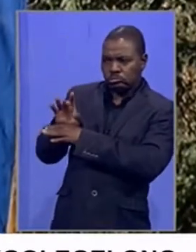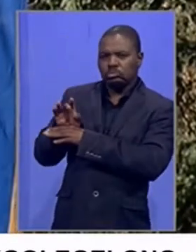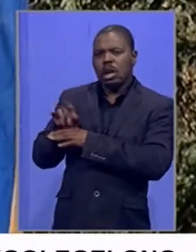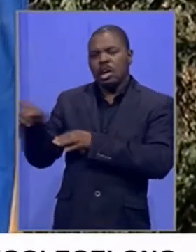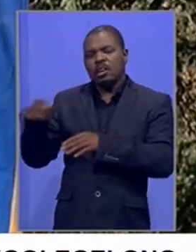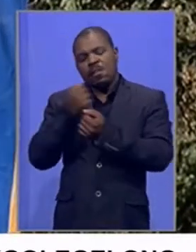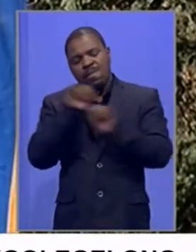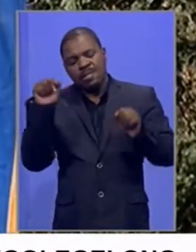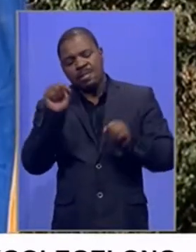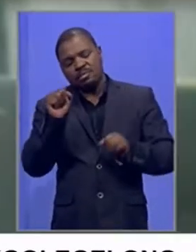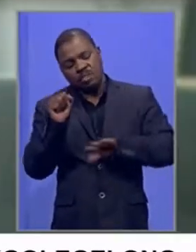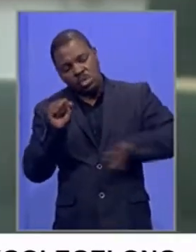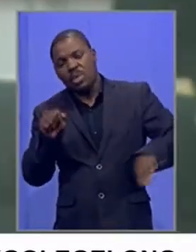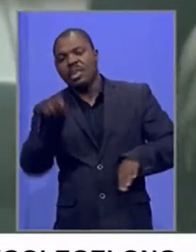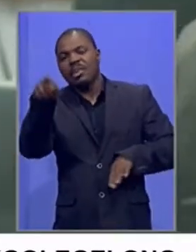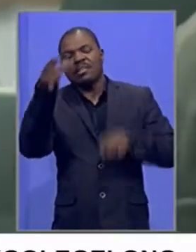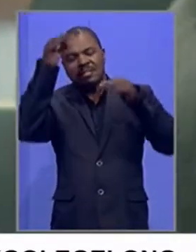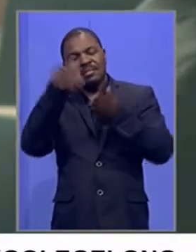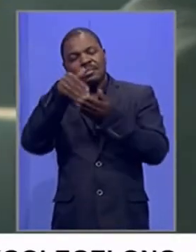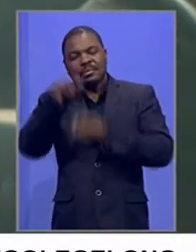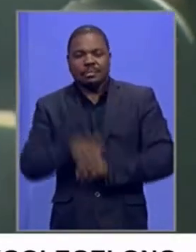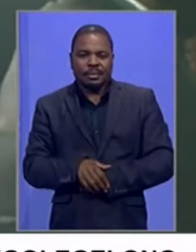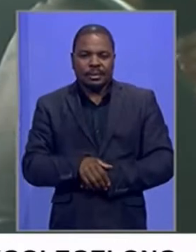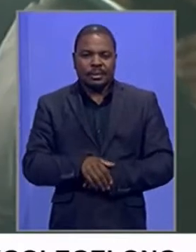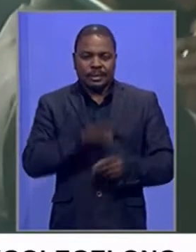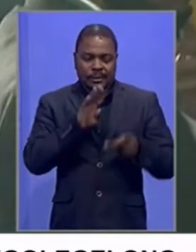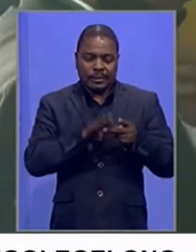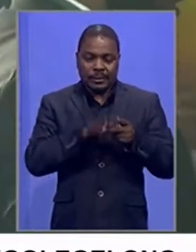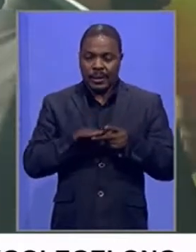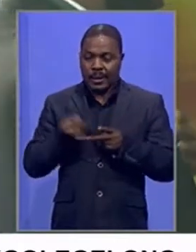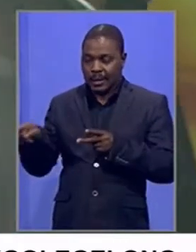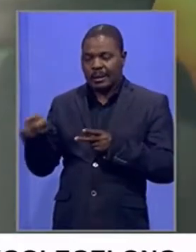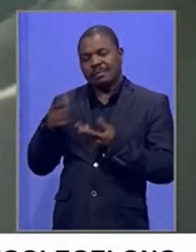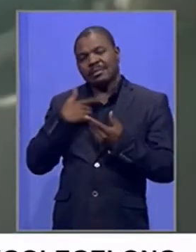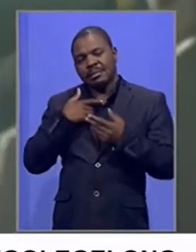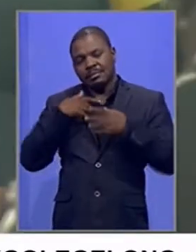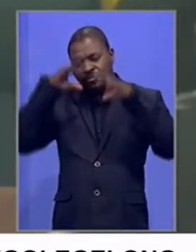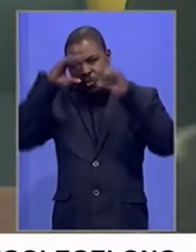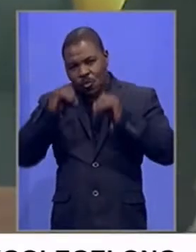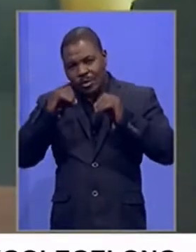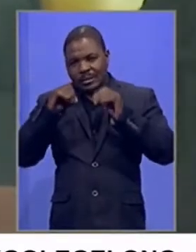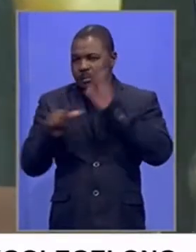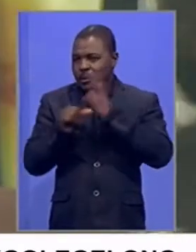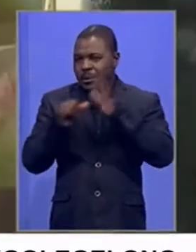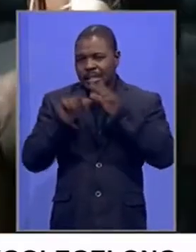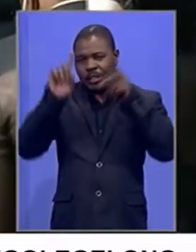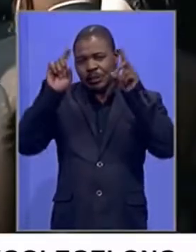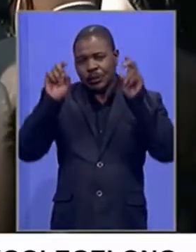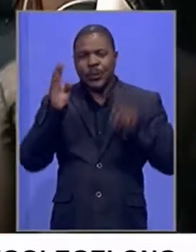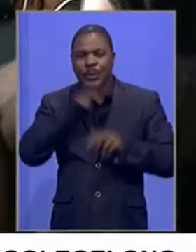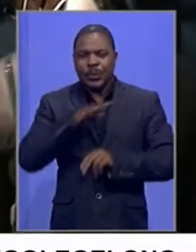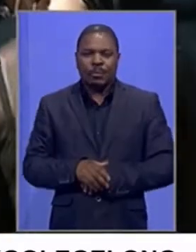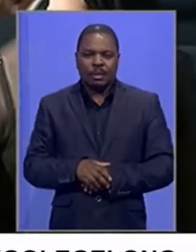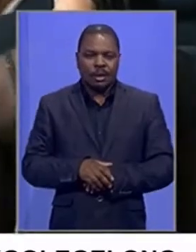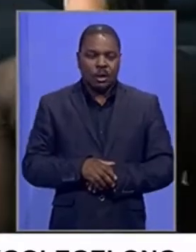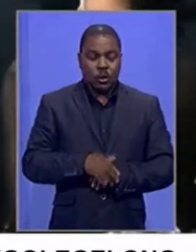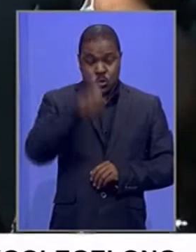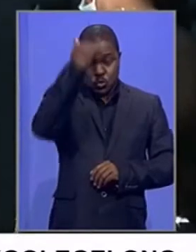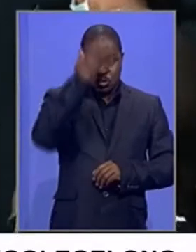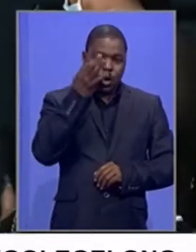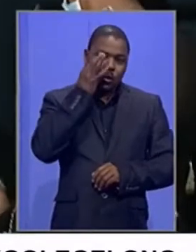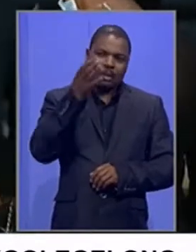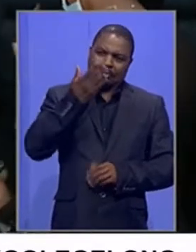ya bolwetse le gore tshwetso ya parole e dirilwe go lebilwe mabaka mangwe ao a neng a se botlhokwa. Zuma a re maiteko a go